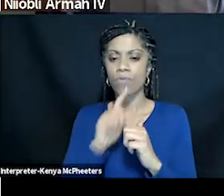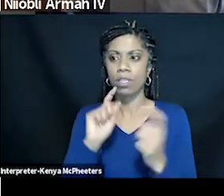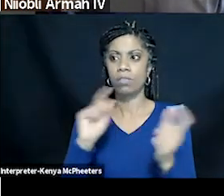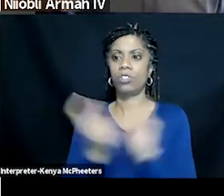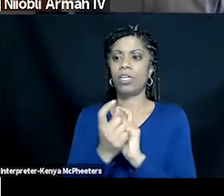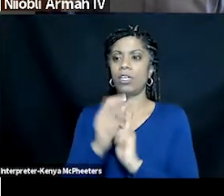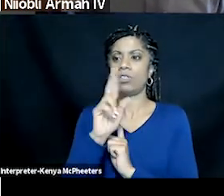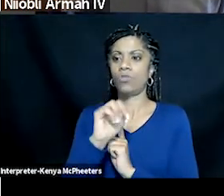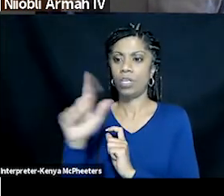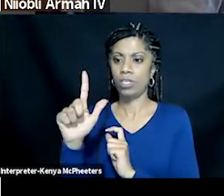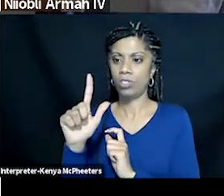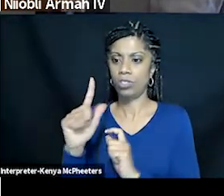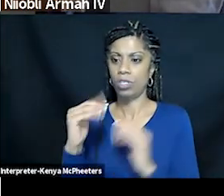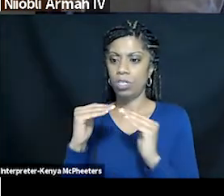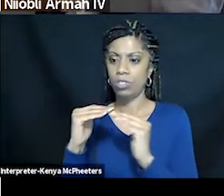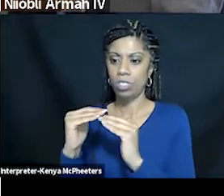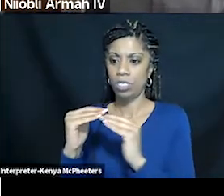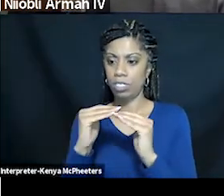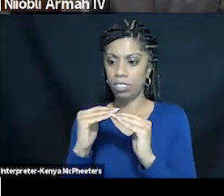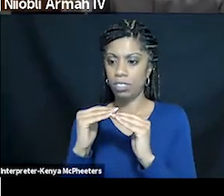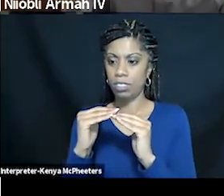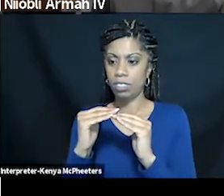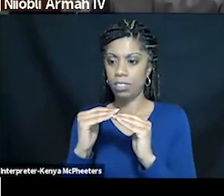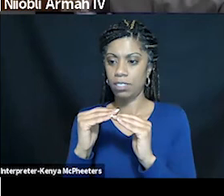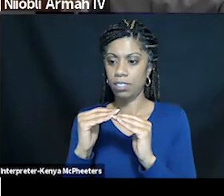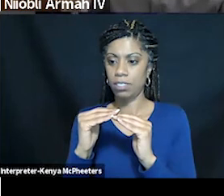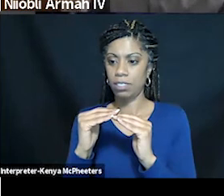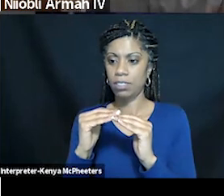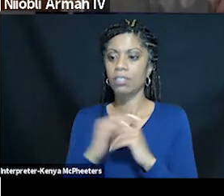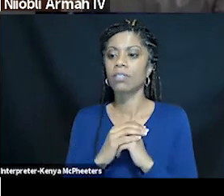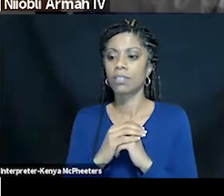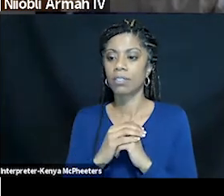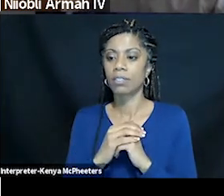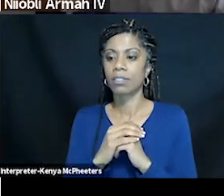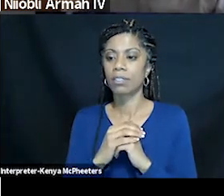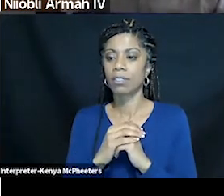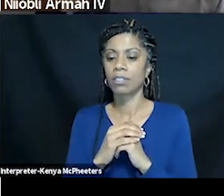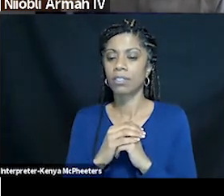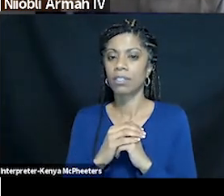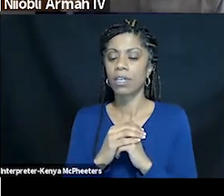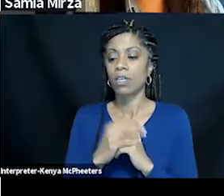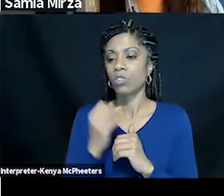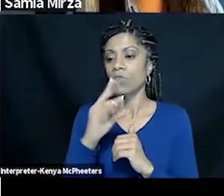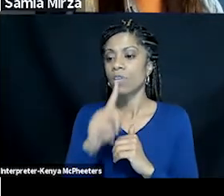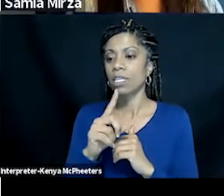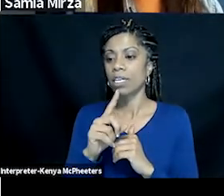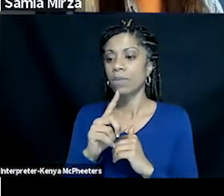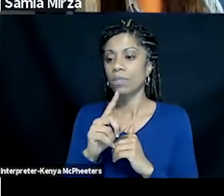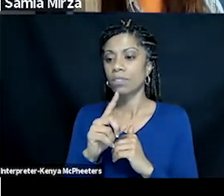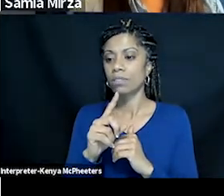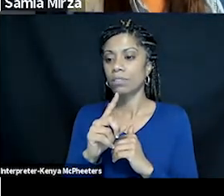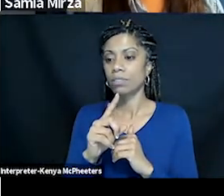you resource is going to range from the subcontractor. So who are the vendors that are most